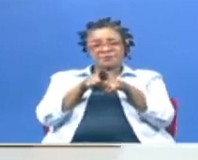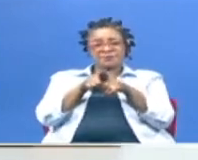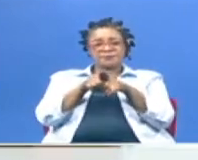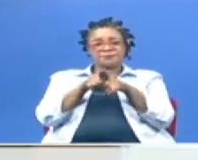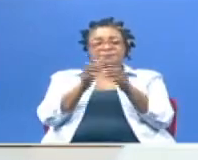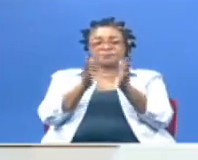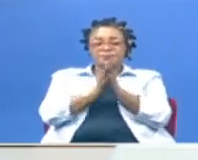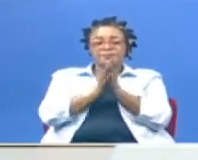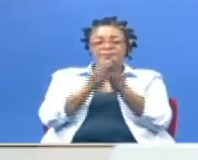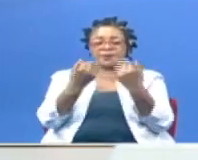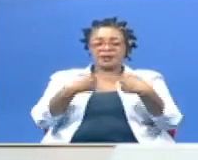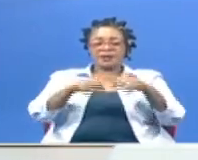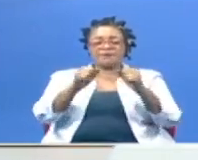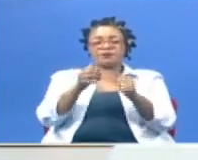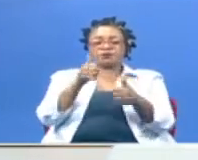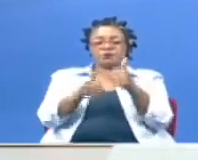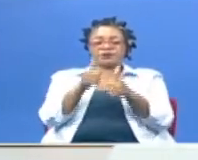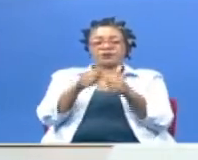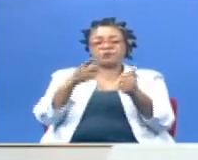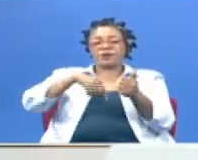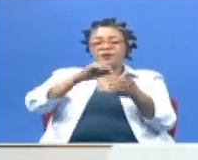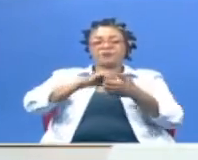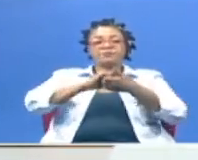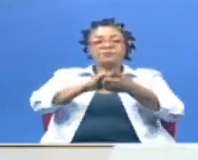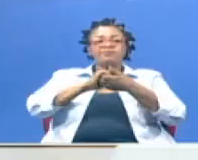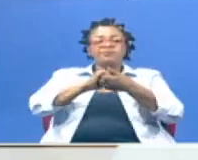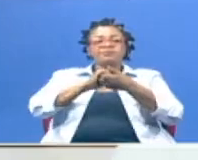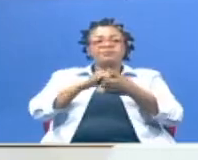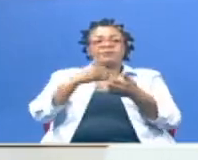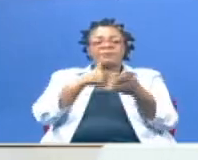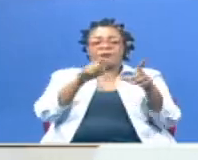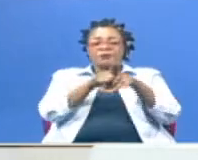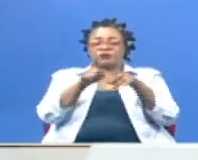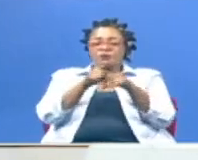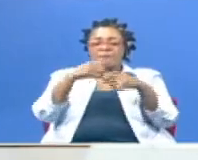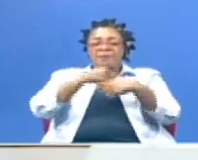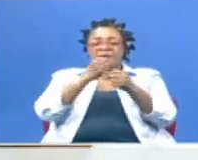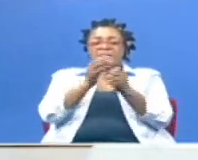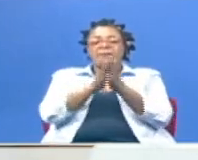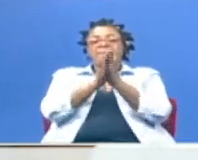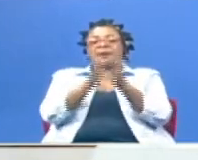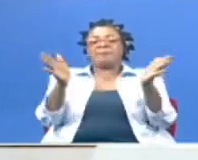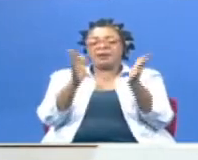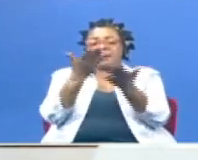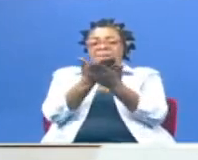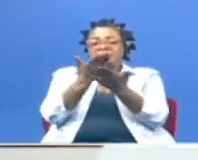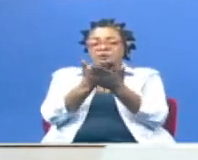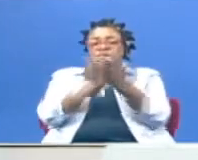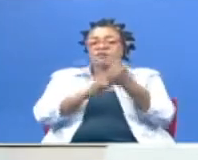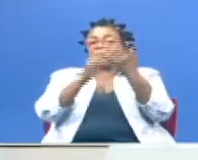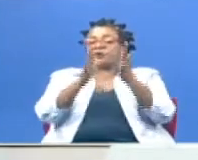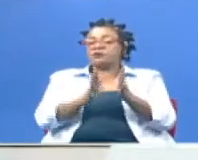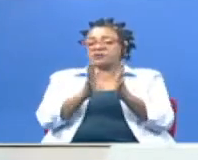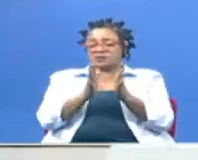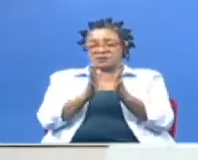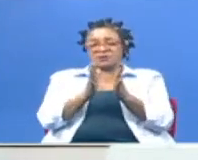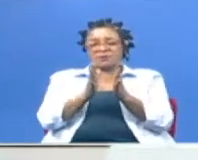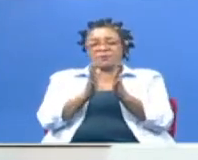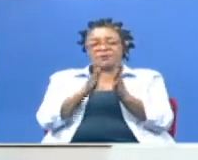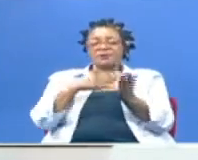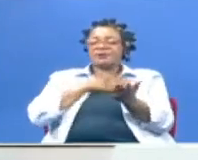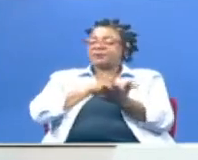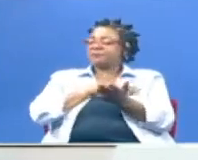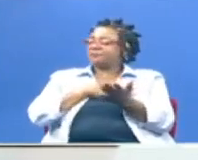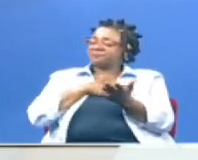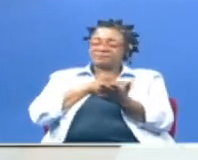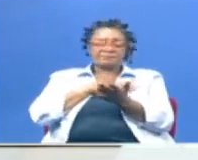alongside the efforts that we are engaged in, I am also making a public appeal to sponsors. Please come back